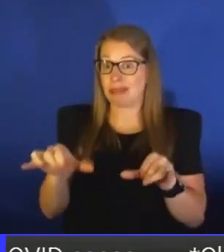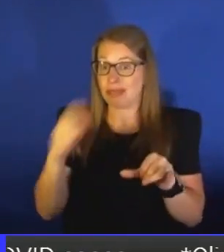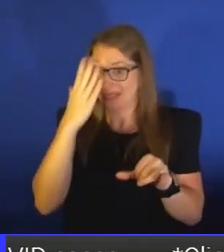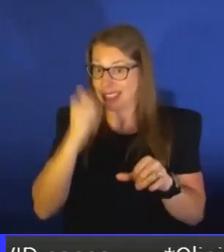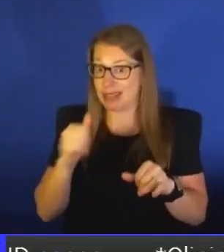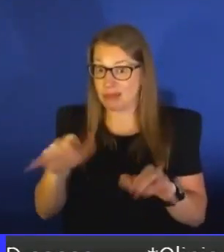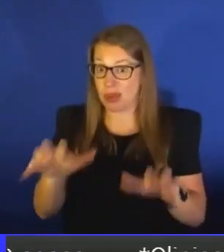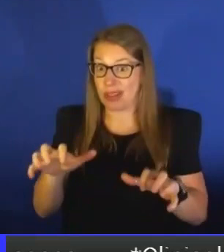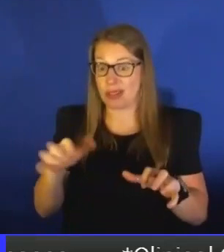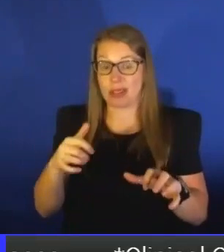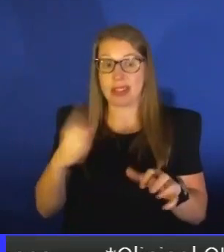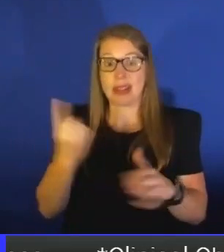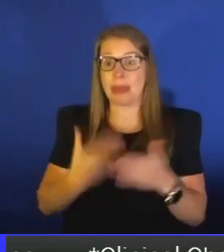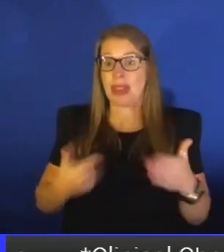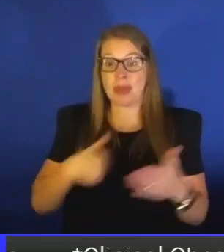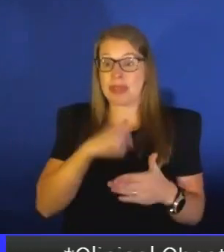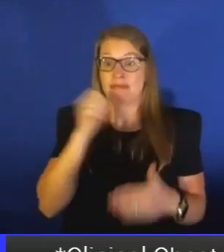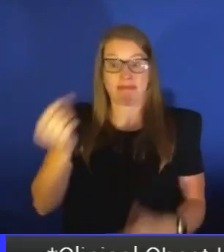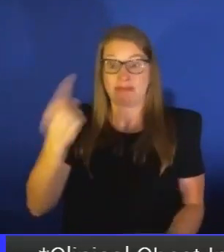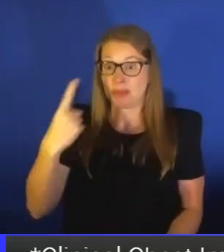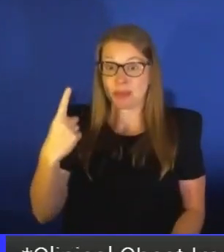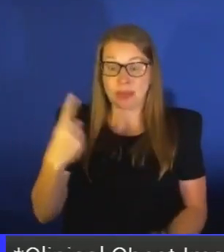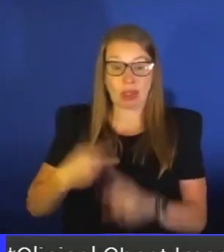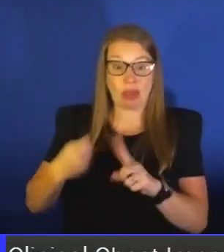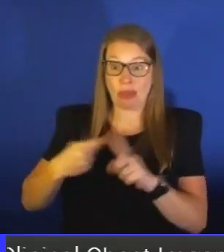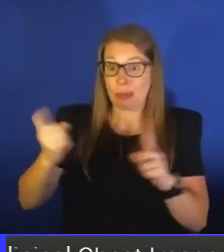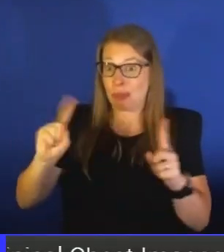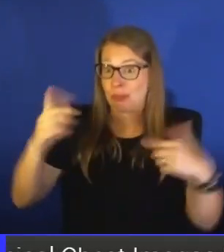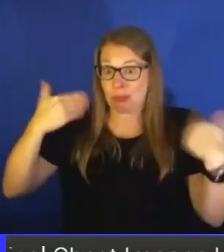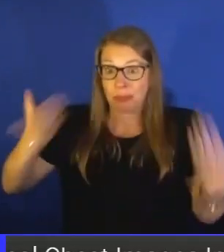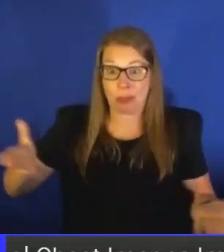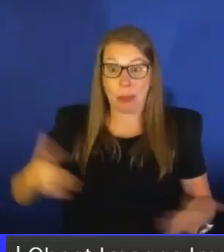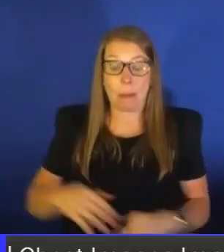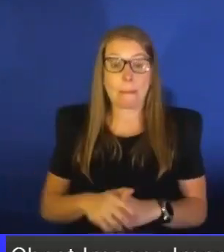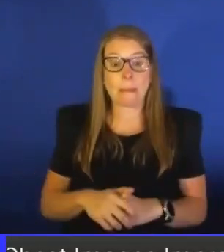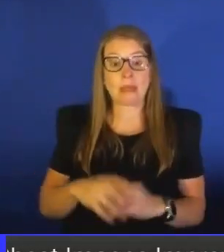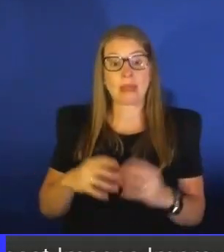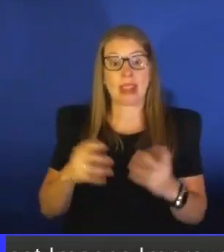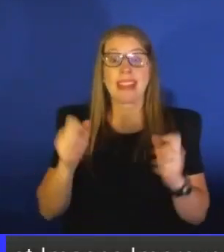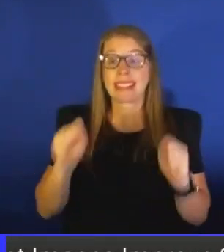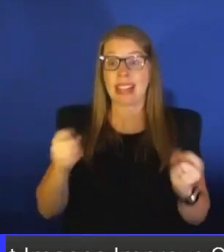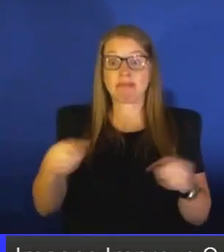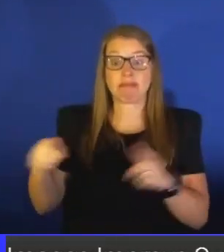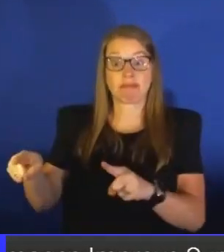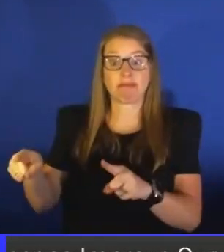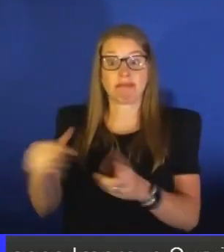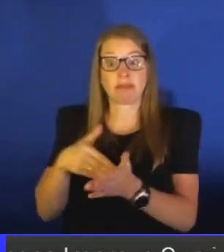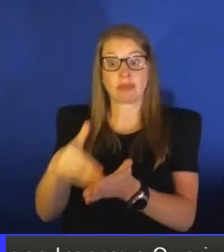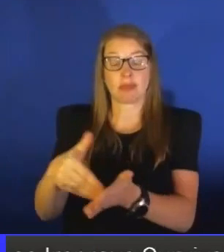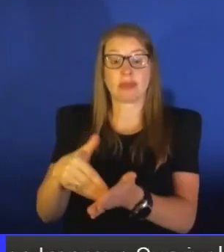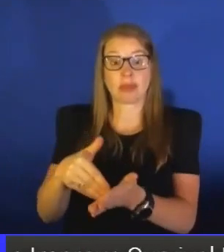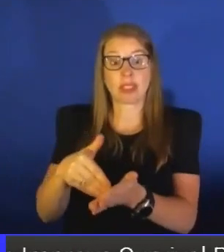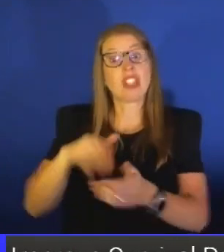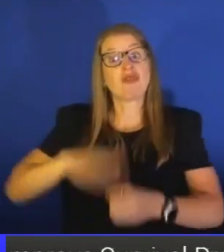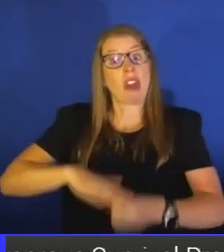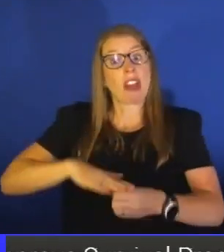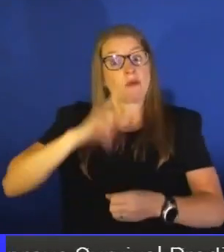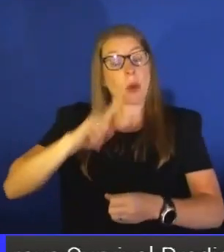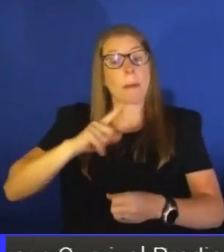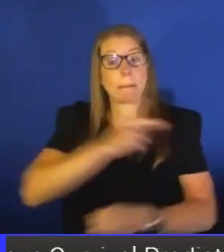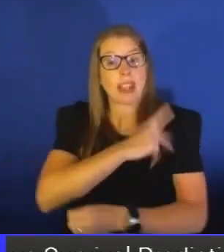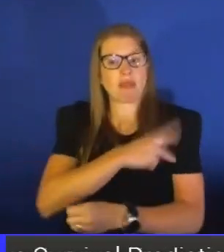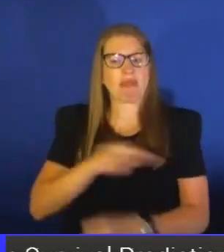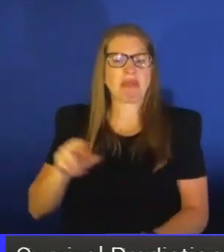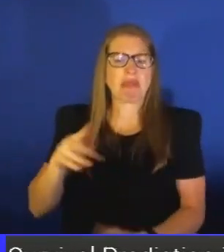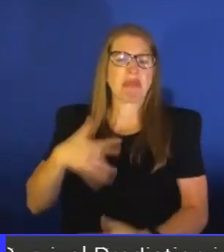just don't understand of where it comes from. But like I said, it can occur commonly, but it will be quite distressing to patients. Rarely do you have to treat it. Most people,